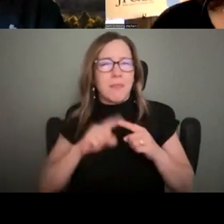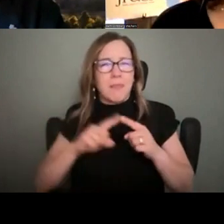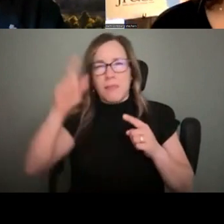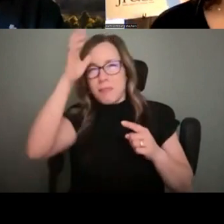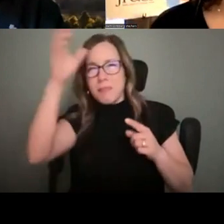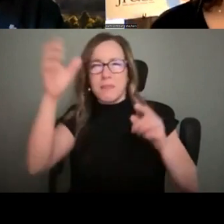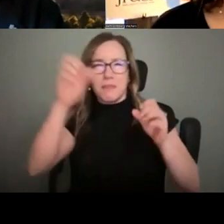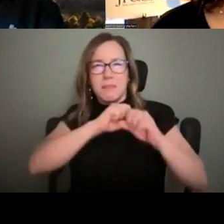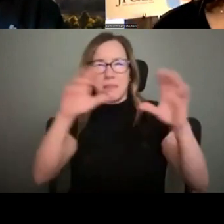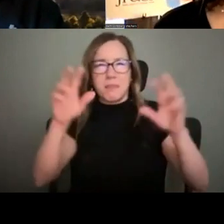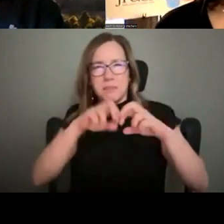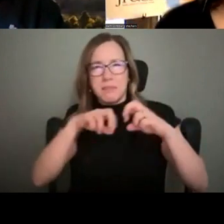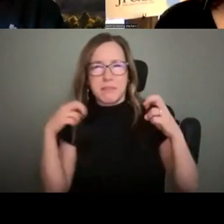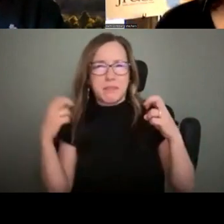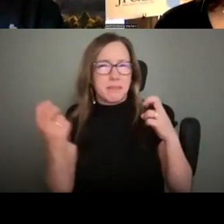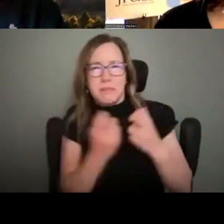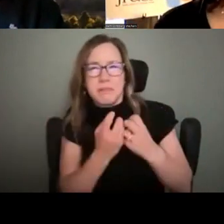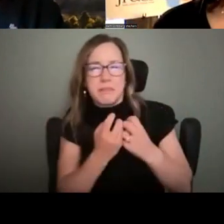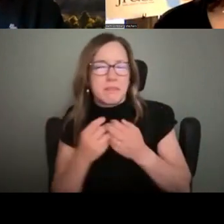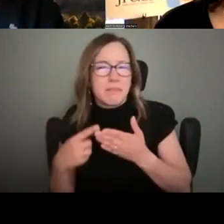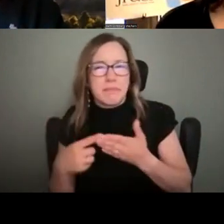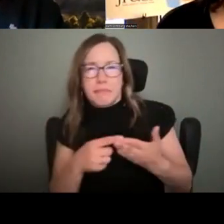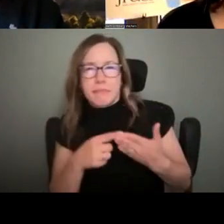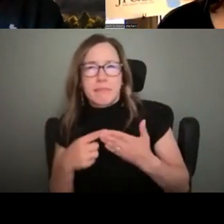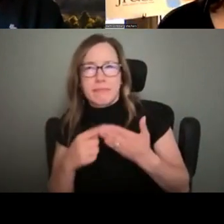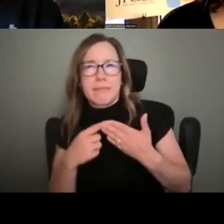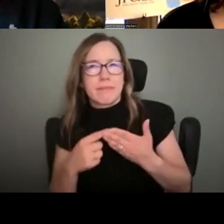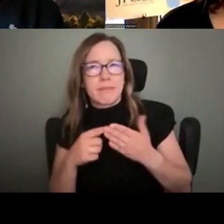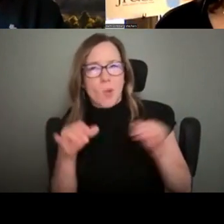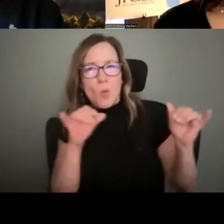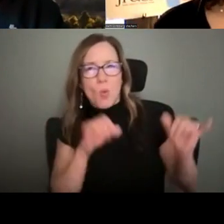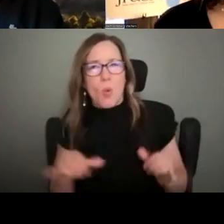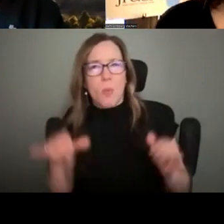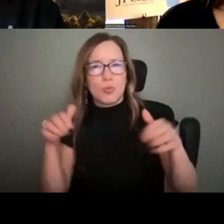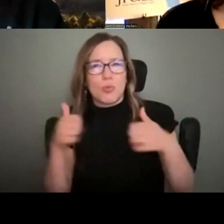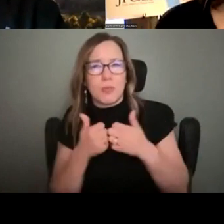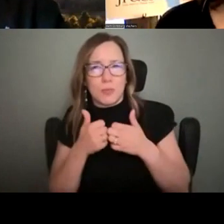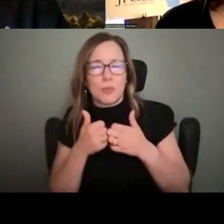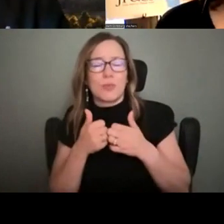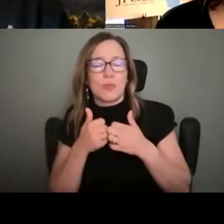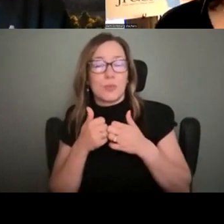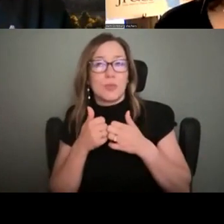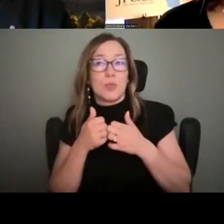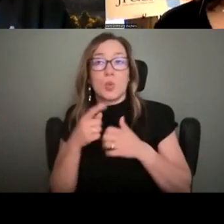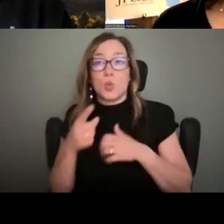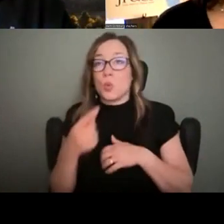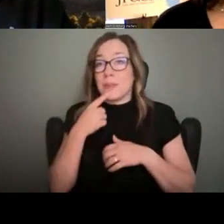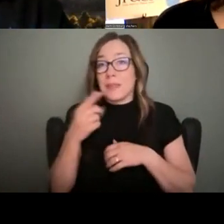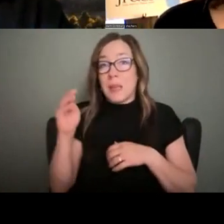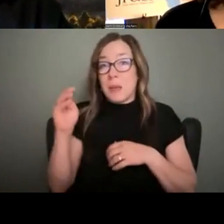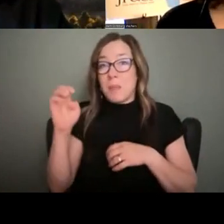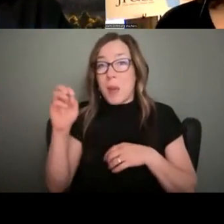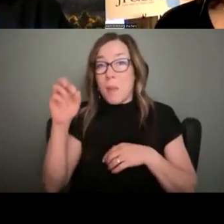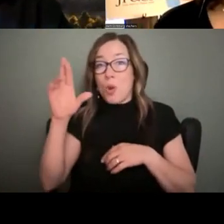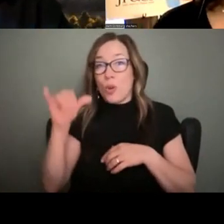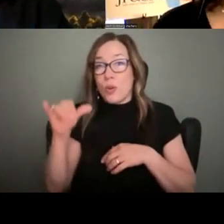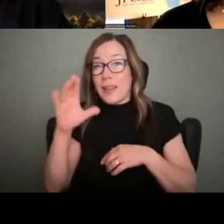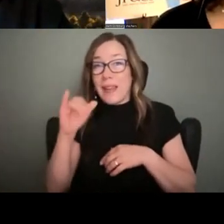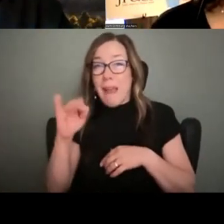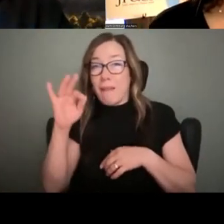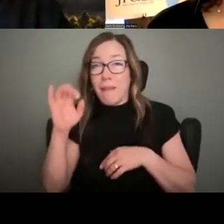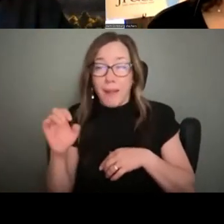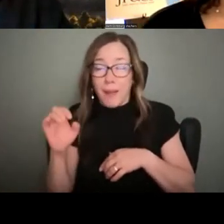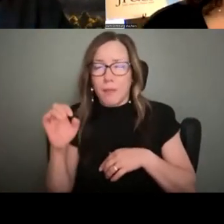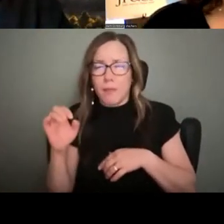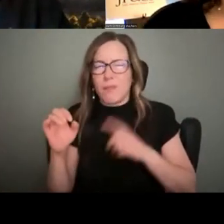people sitting in chairs in a circle and talking about a common challenge. If you say memory cafe, a lot of people have never heard